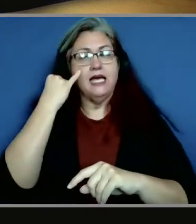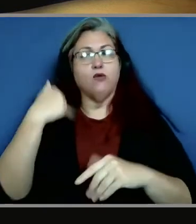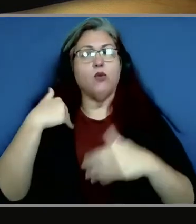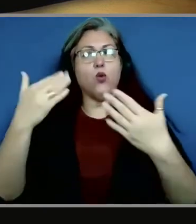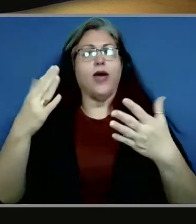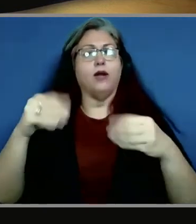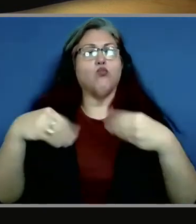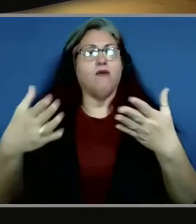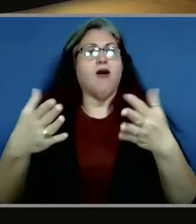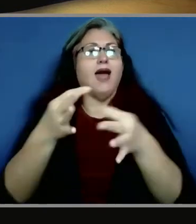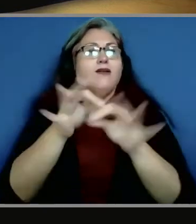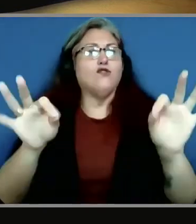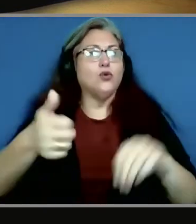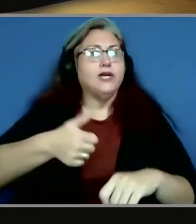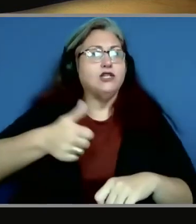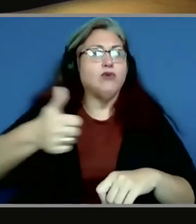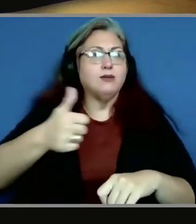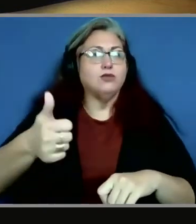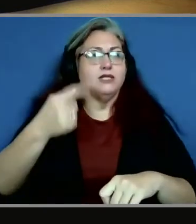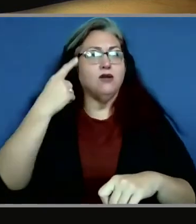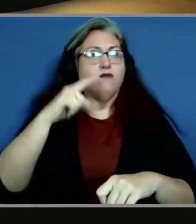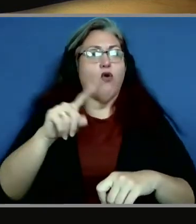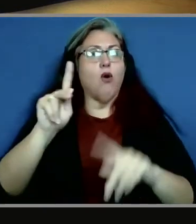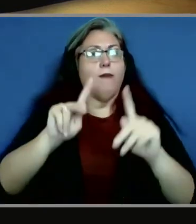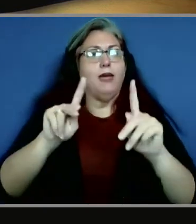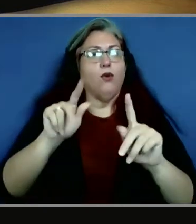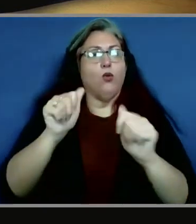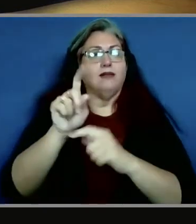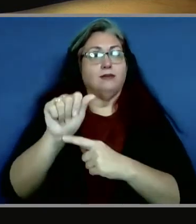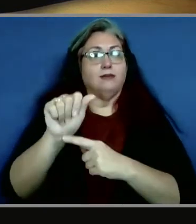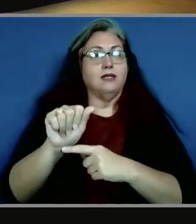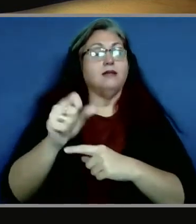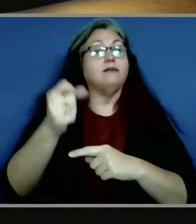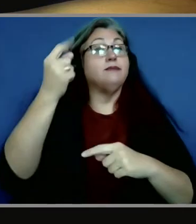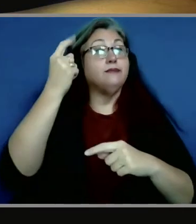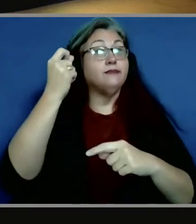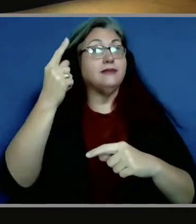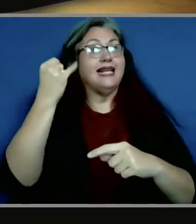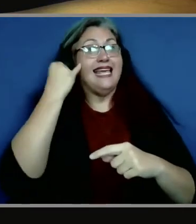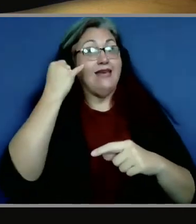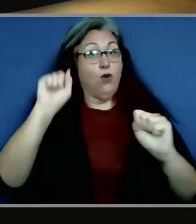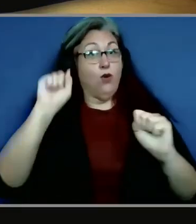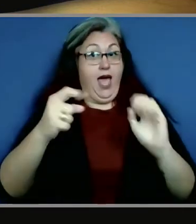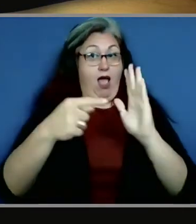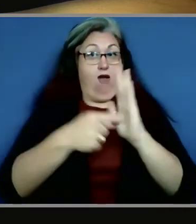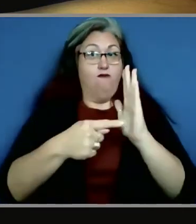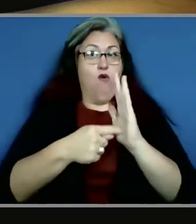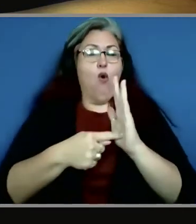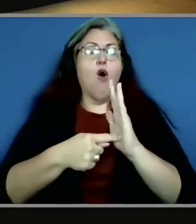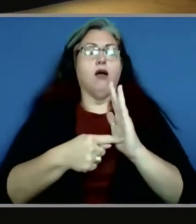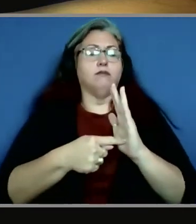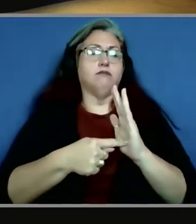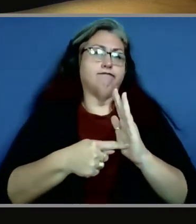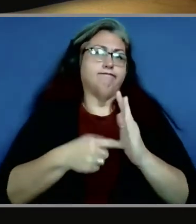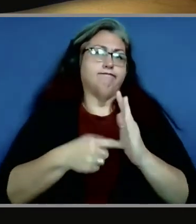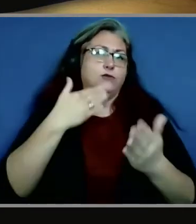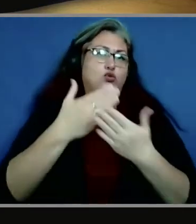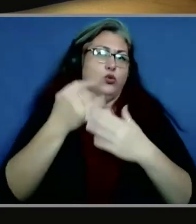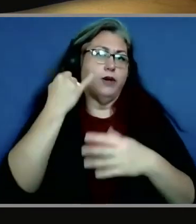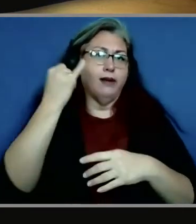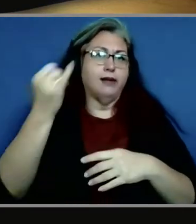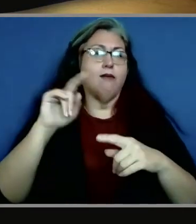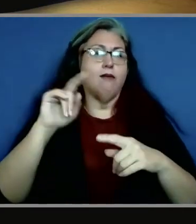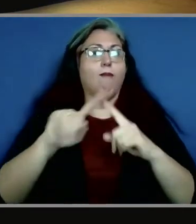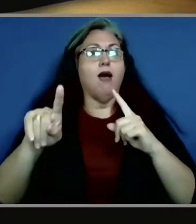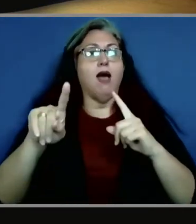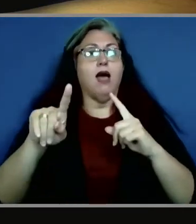free transportation for the disabled. There again, if we could afford it, I think it would be good. But being